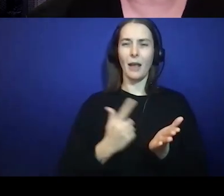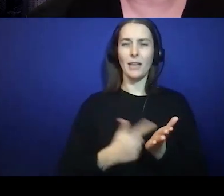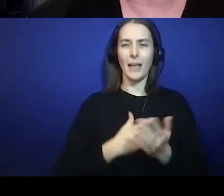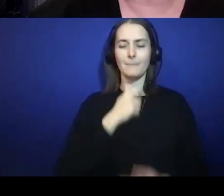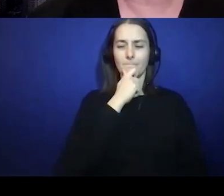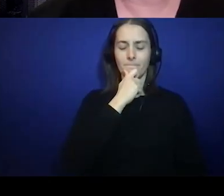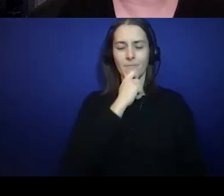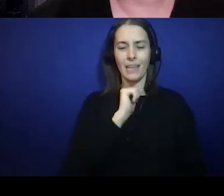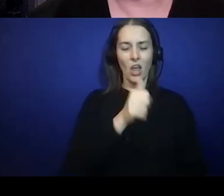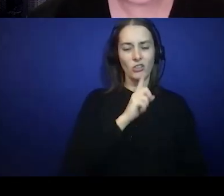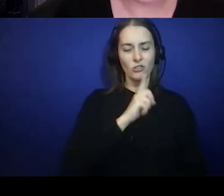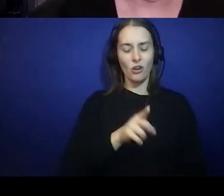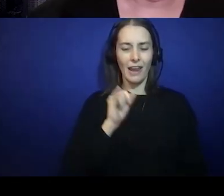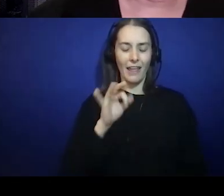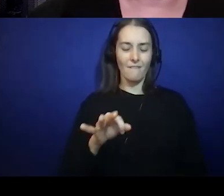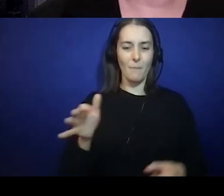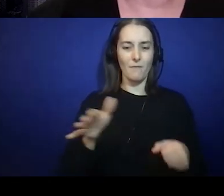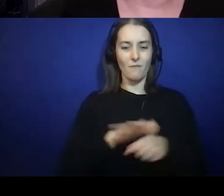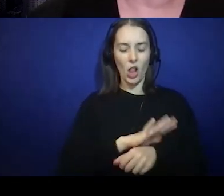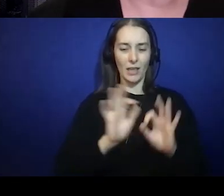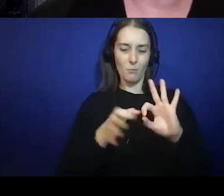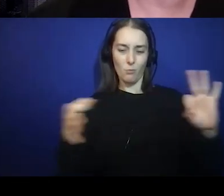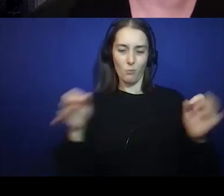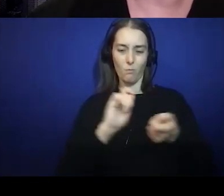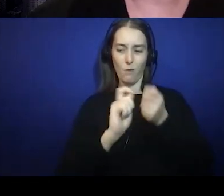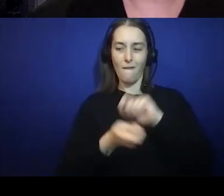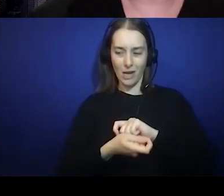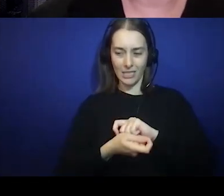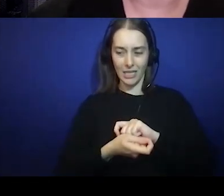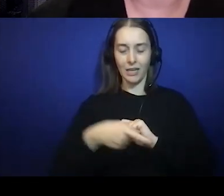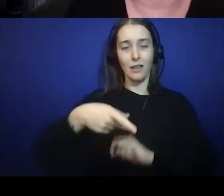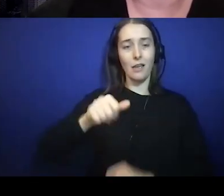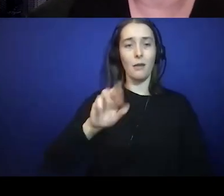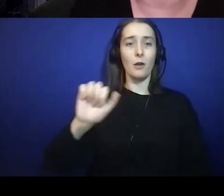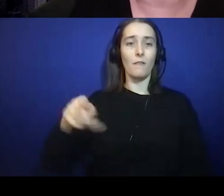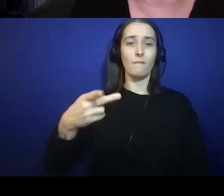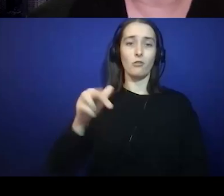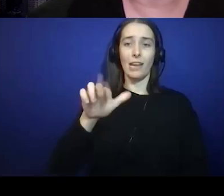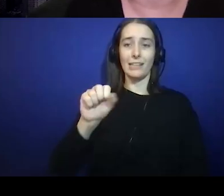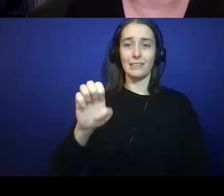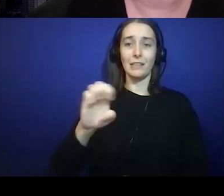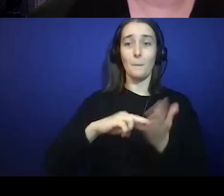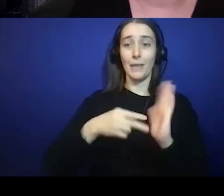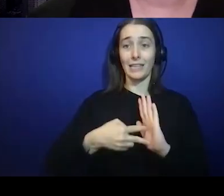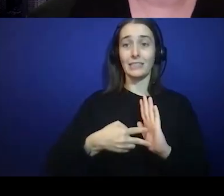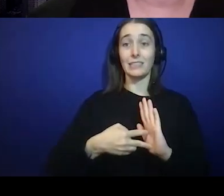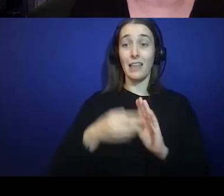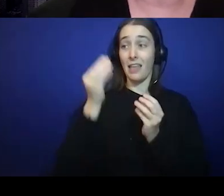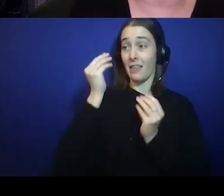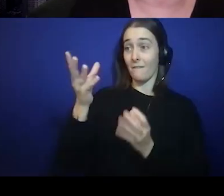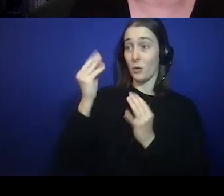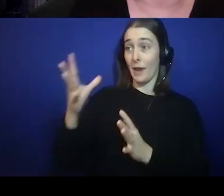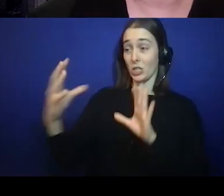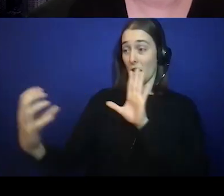when we are paraphrasing fully. Because paraphrasing means to present or restate information in